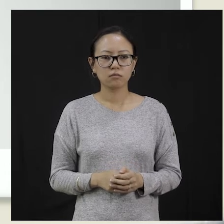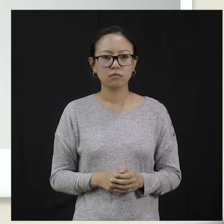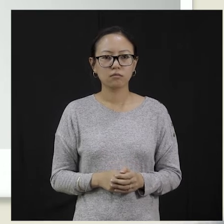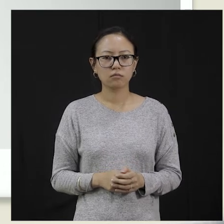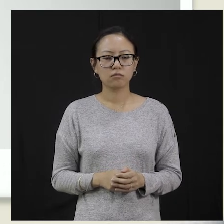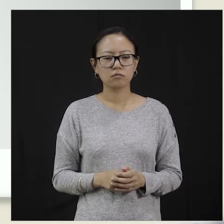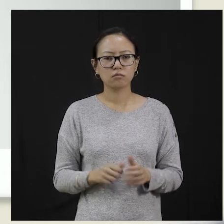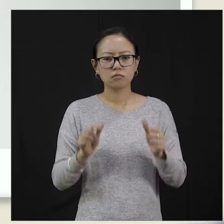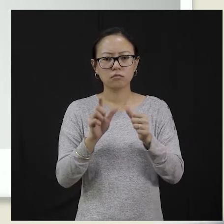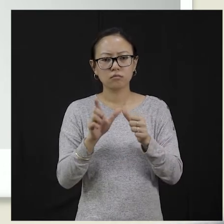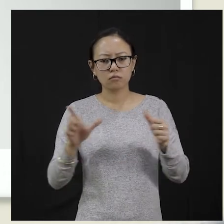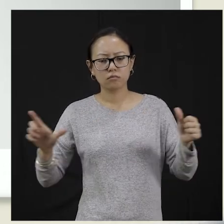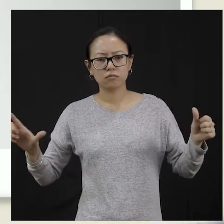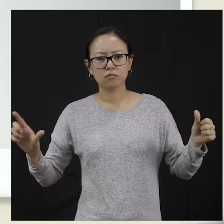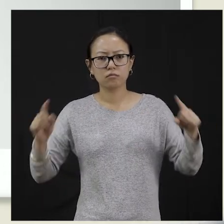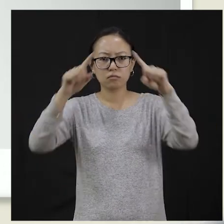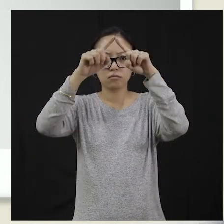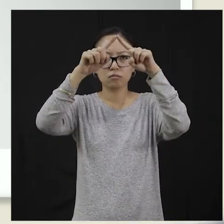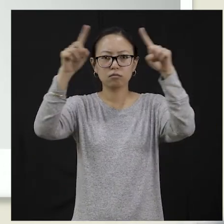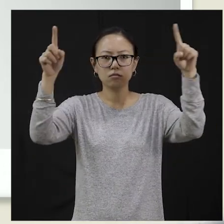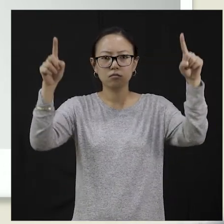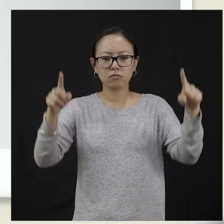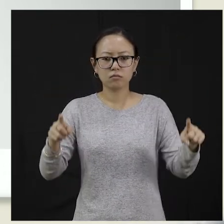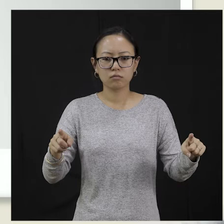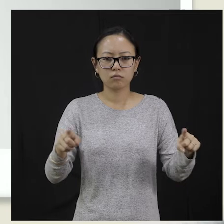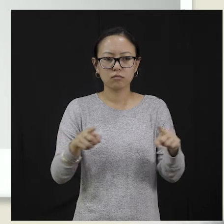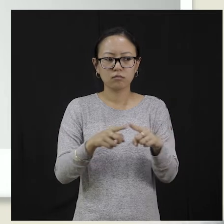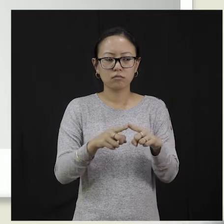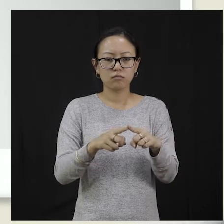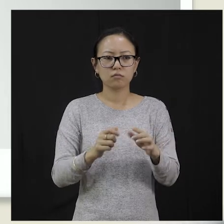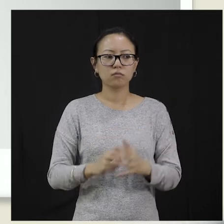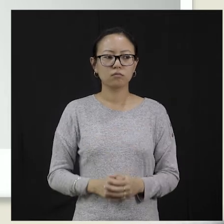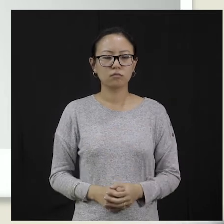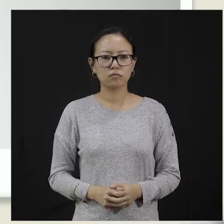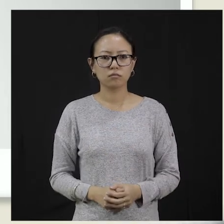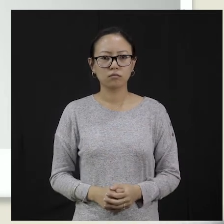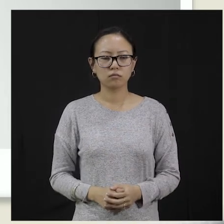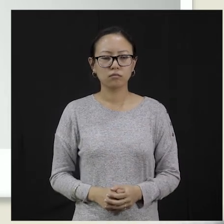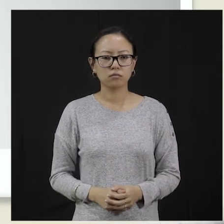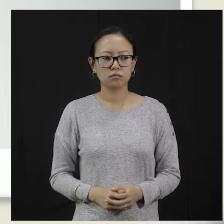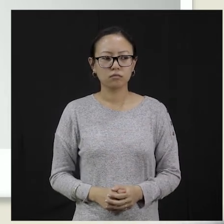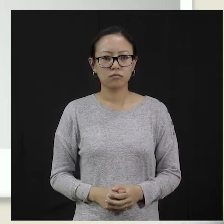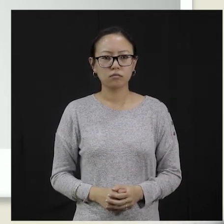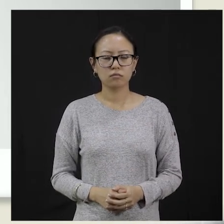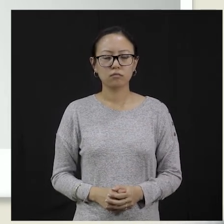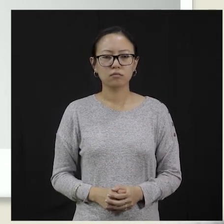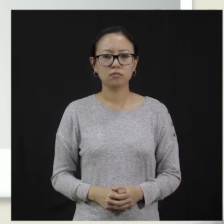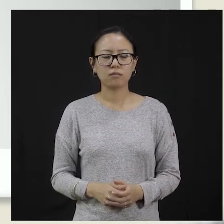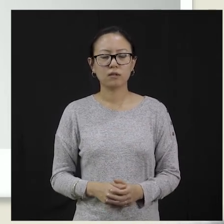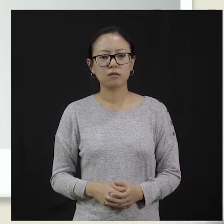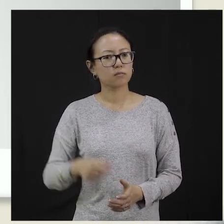These objects having square shape, right? Yes, this is a blackboard. This is